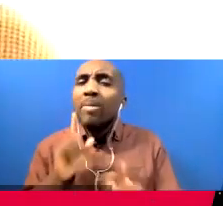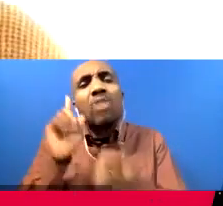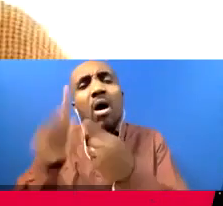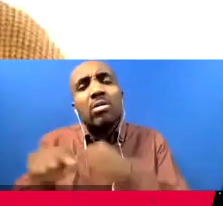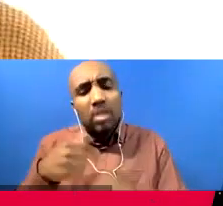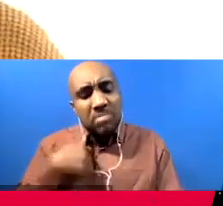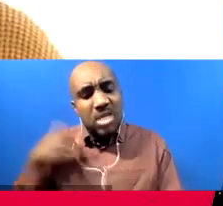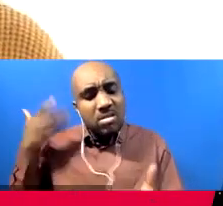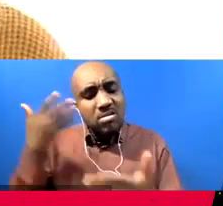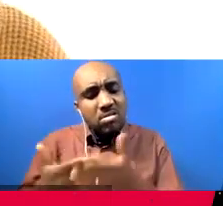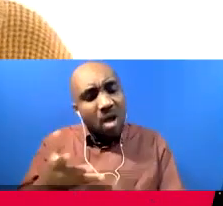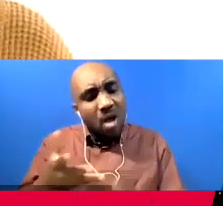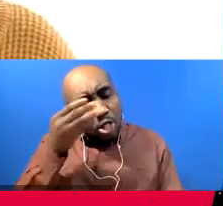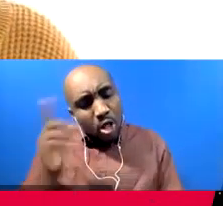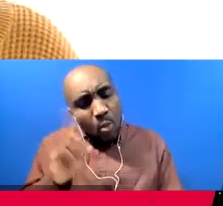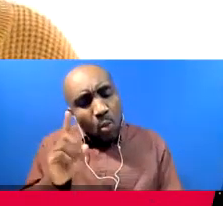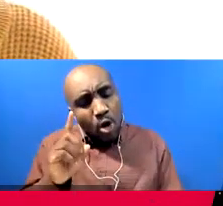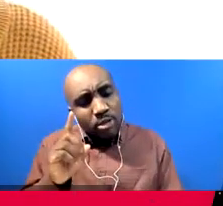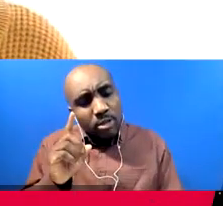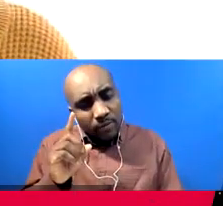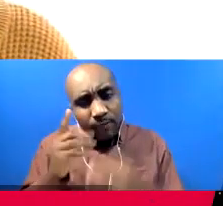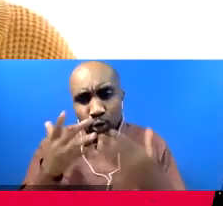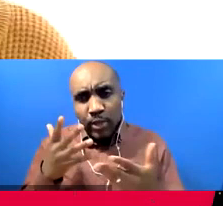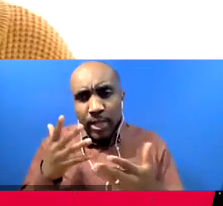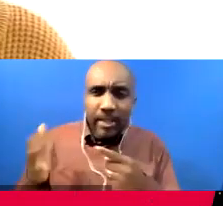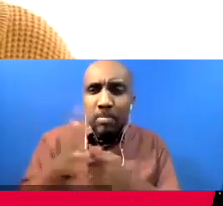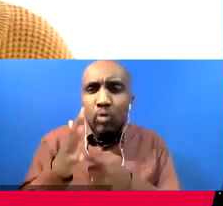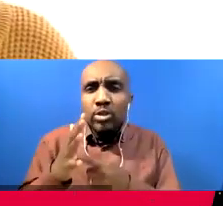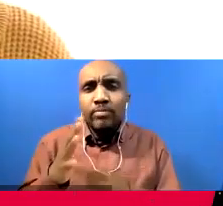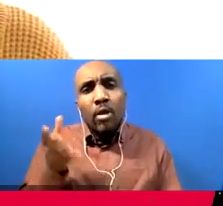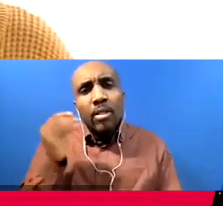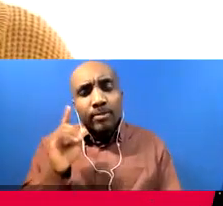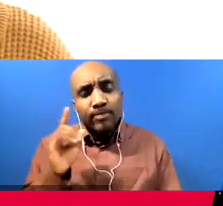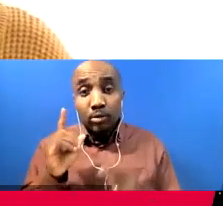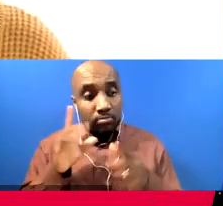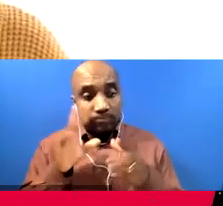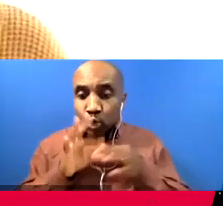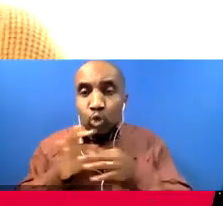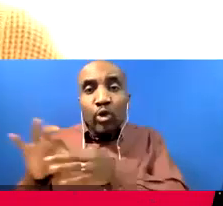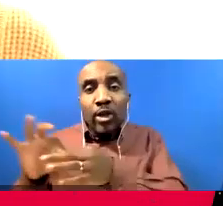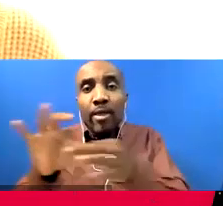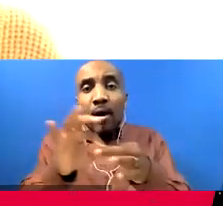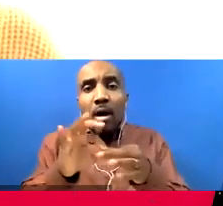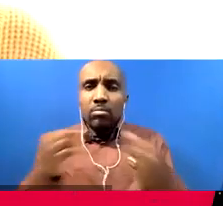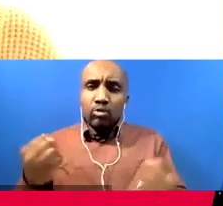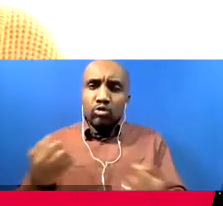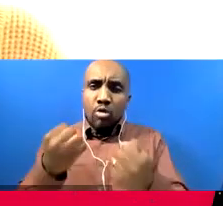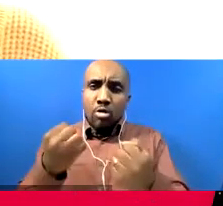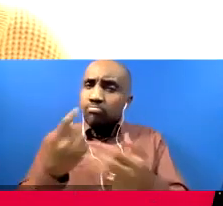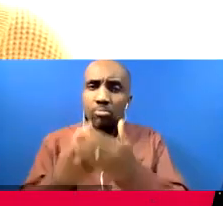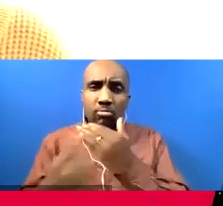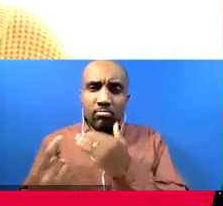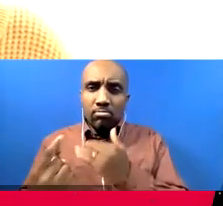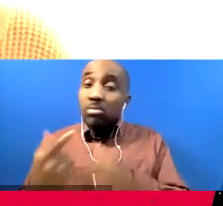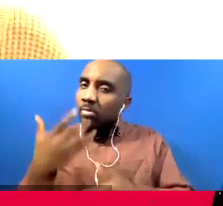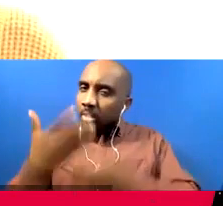question, I feel like a big lesson that I've learned that can be definitely applied for today is just that, you know, together we're always